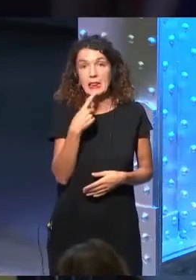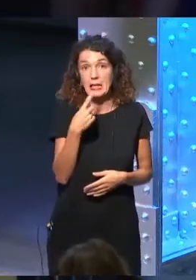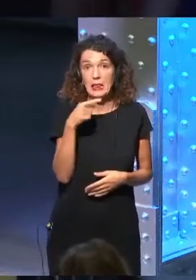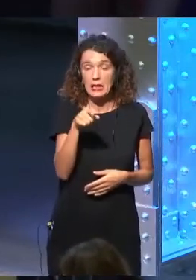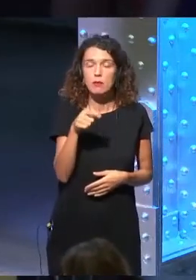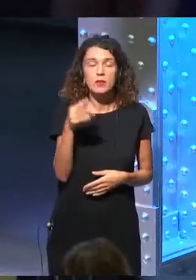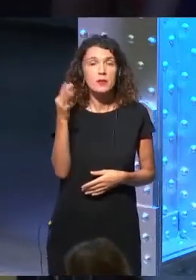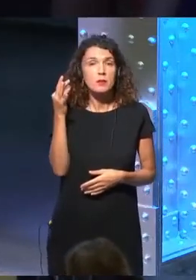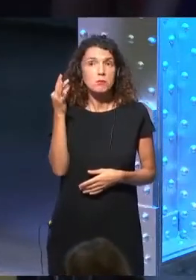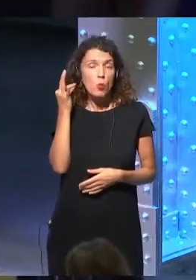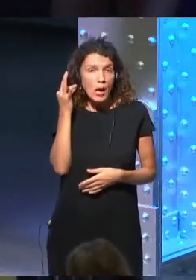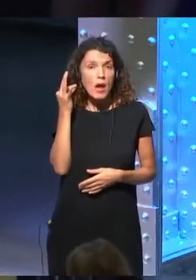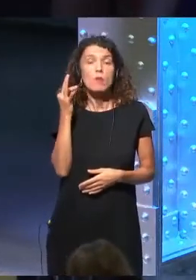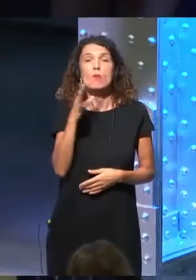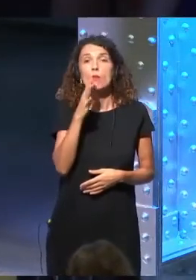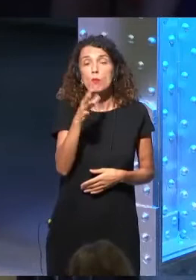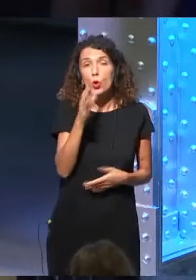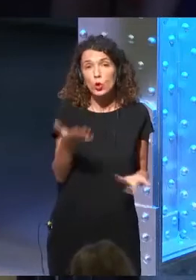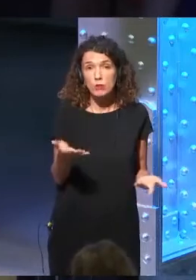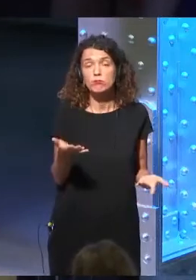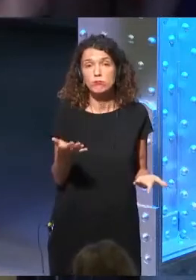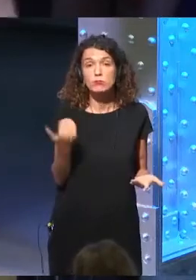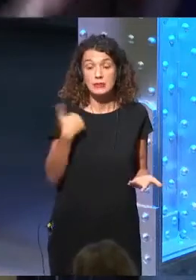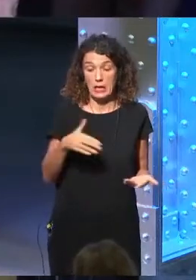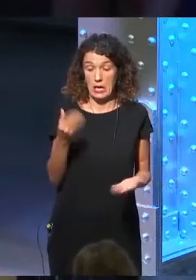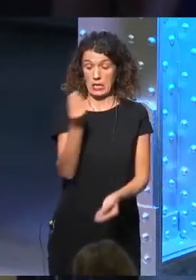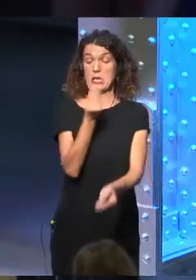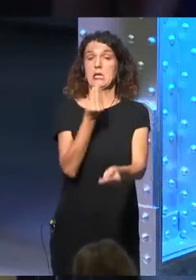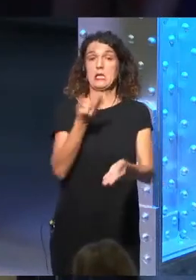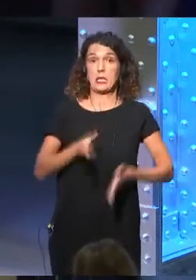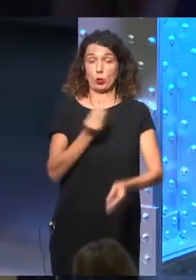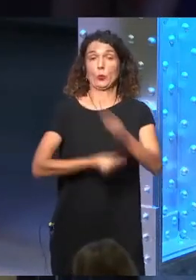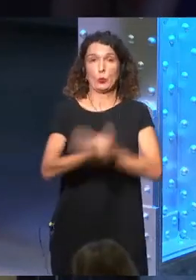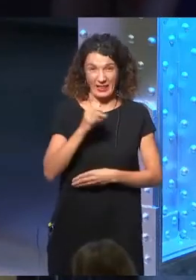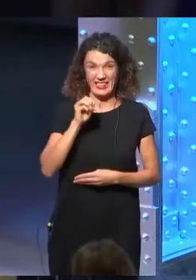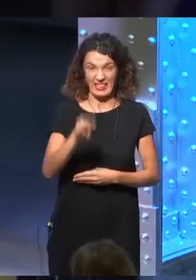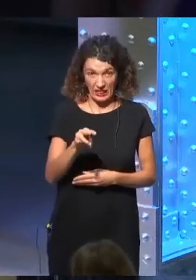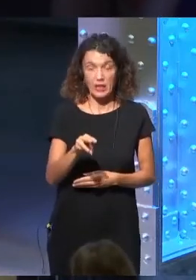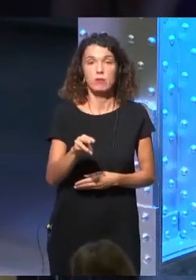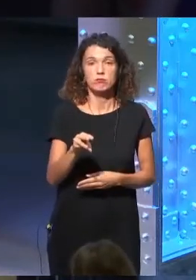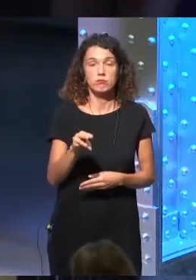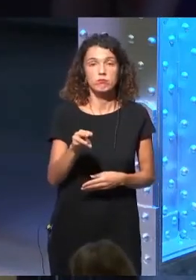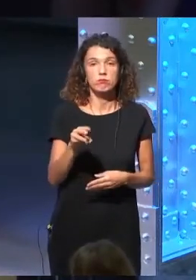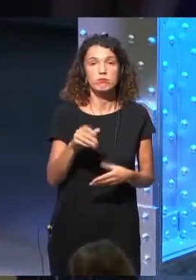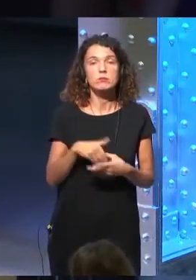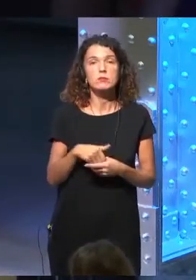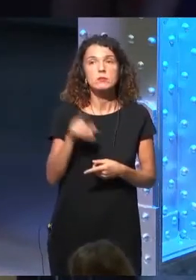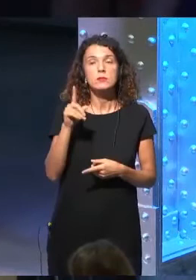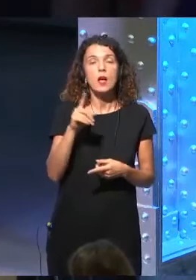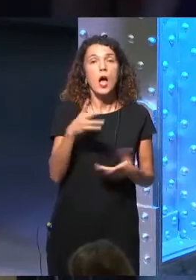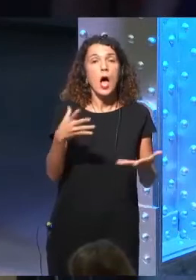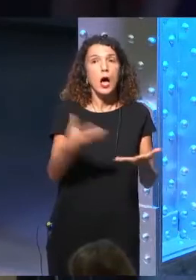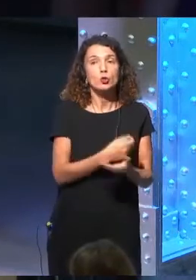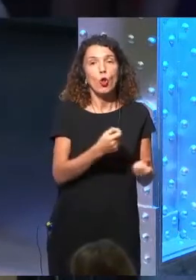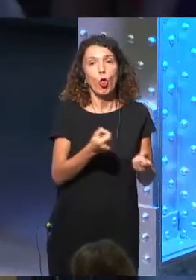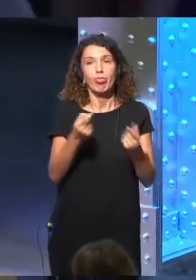been sold off into slavery, only Jesus listens, I'm a woman. Right? Now, I'm not, of course,